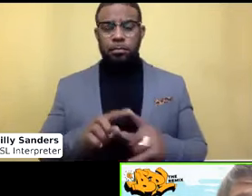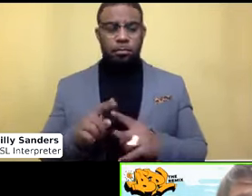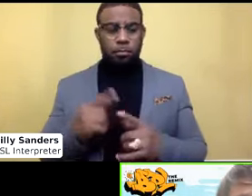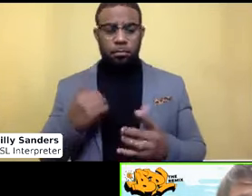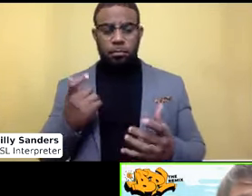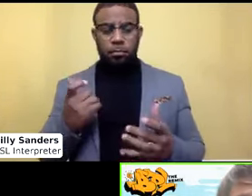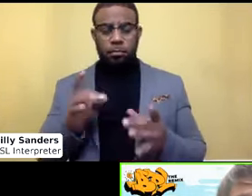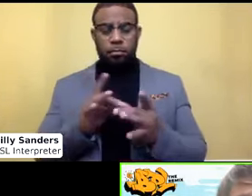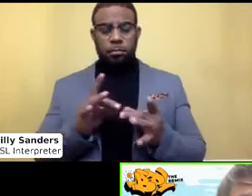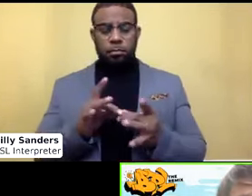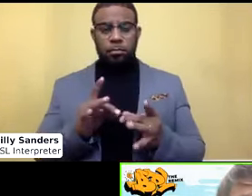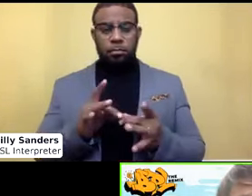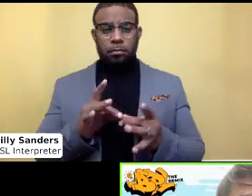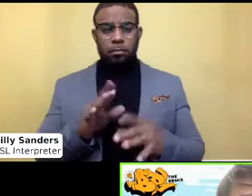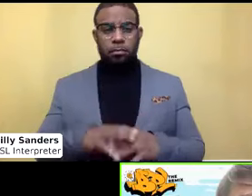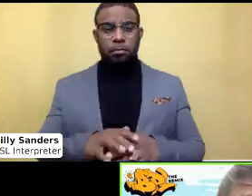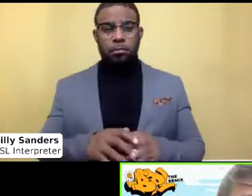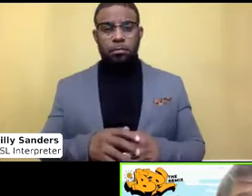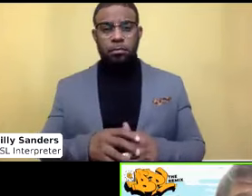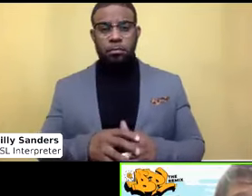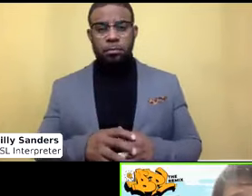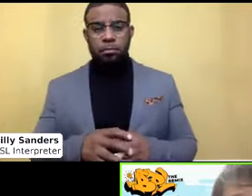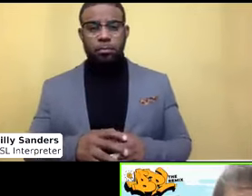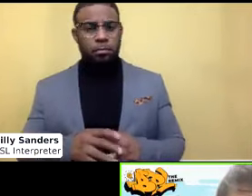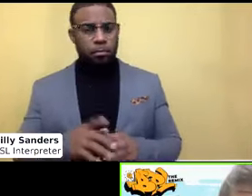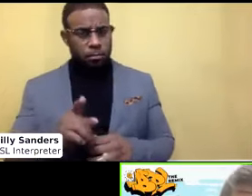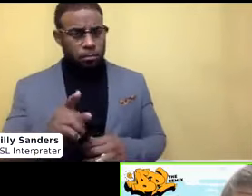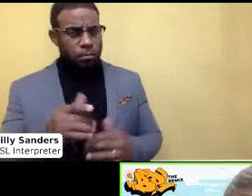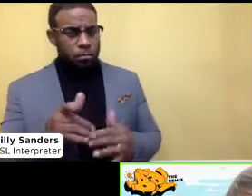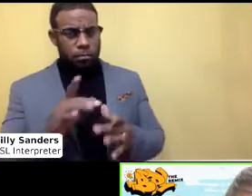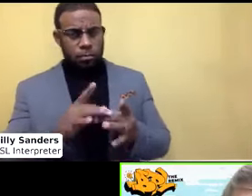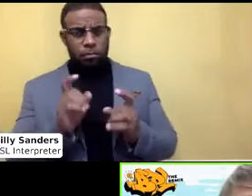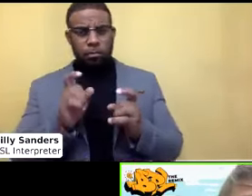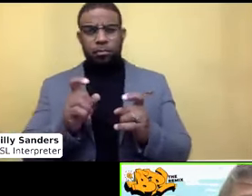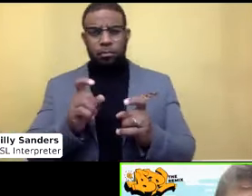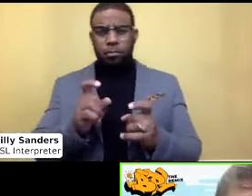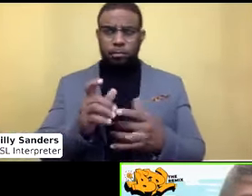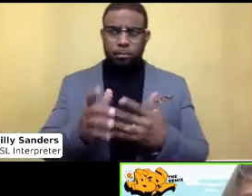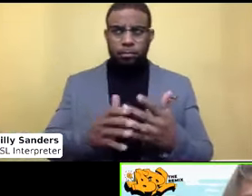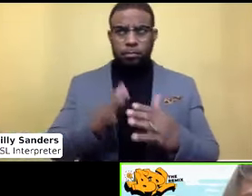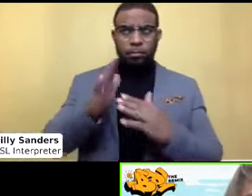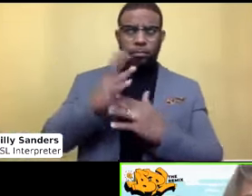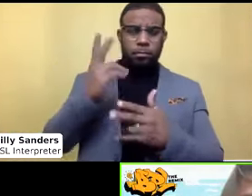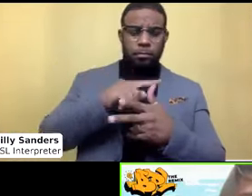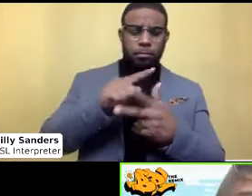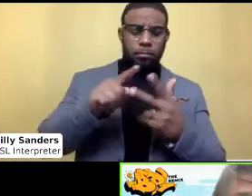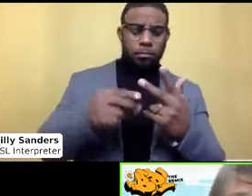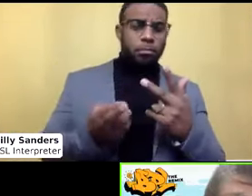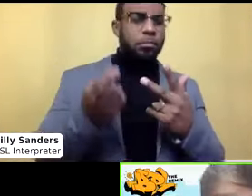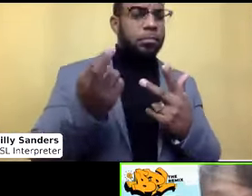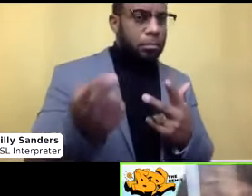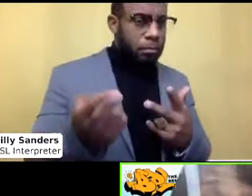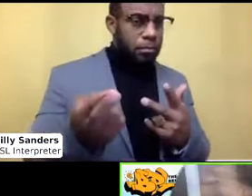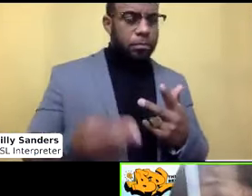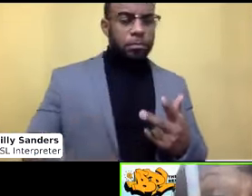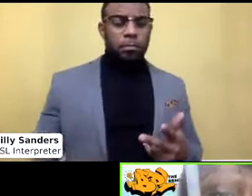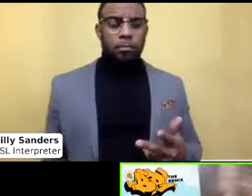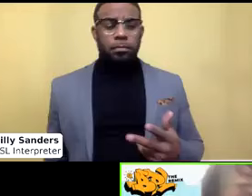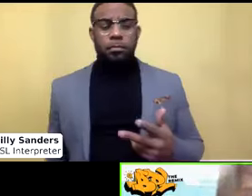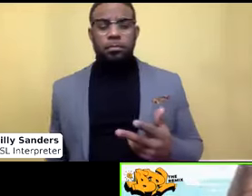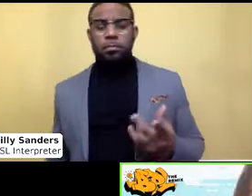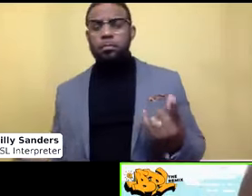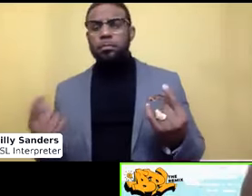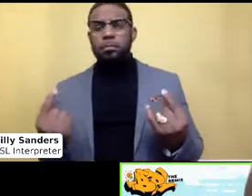just comment on, have you comment and give your sort of top 3 recommendations of what